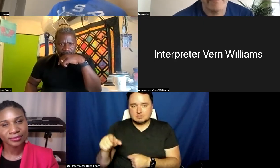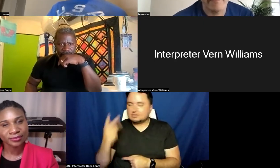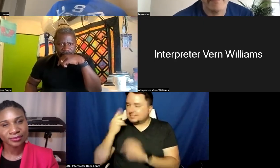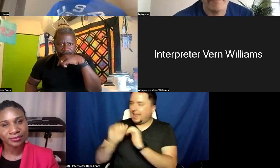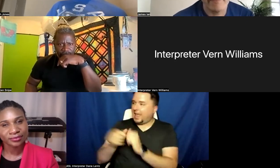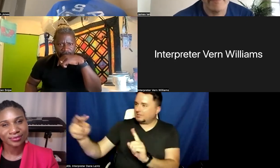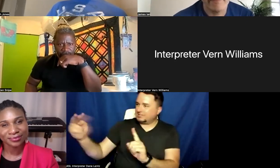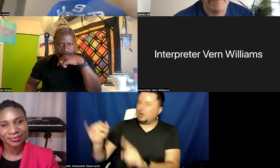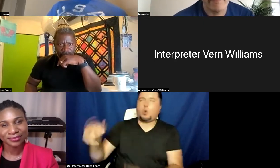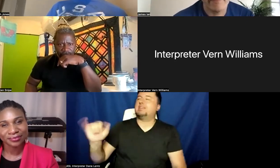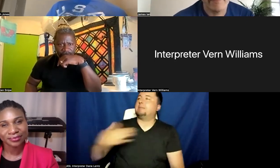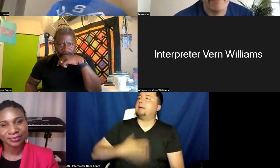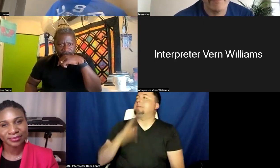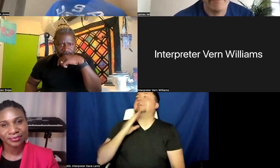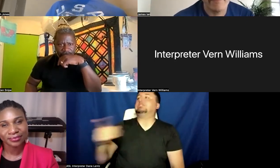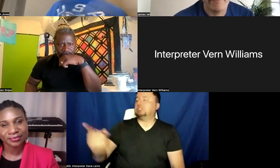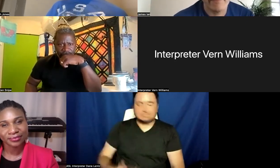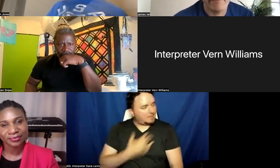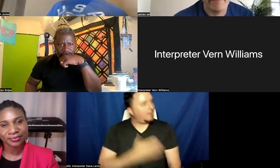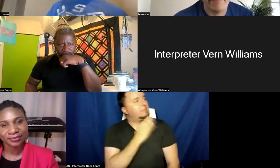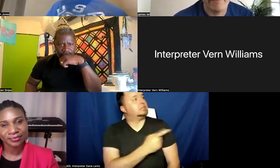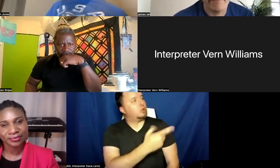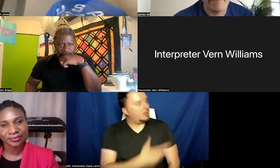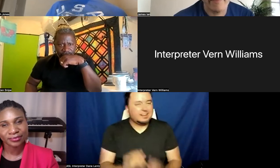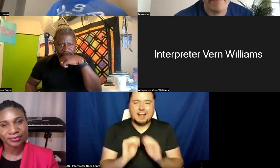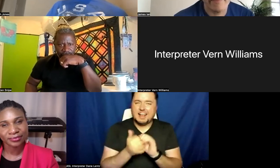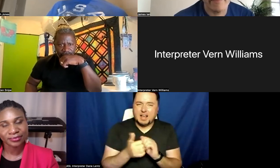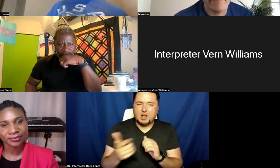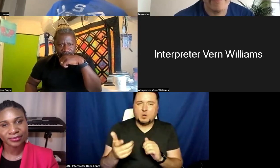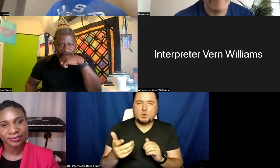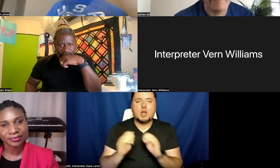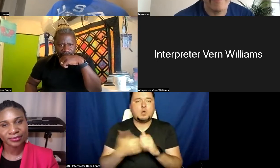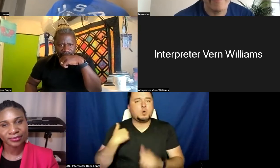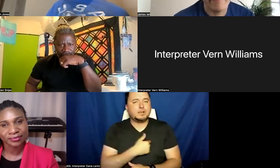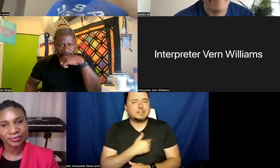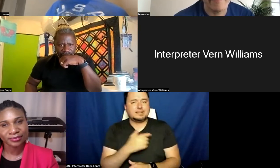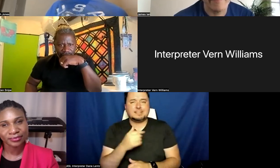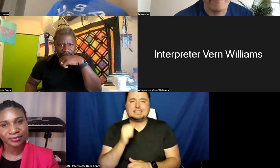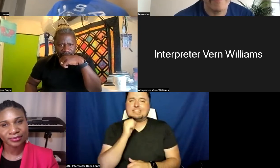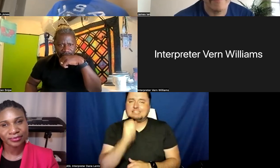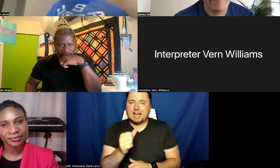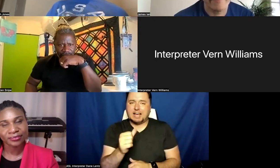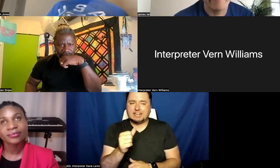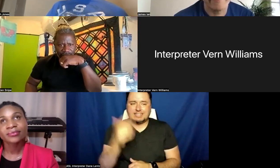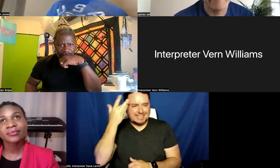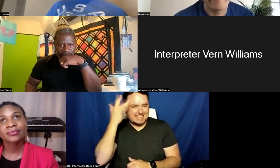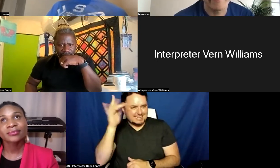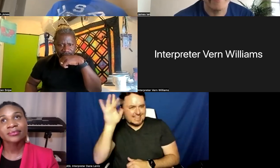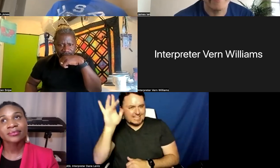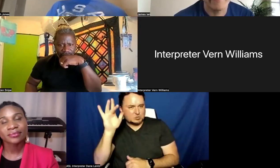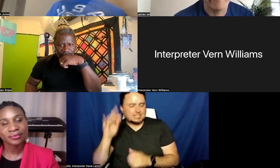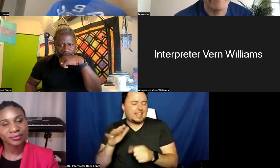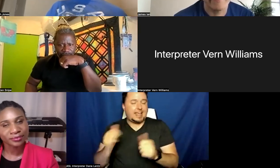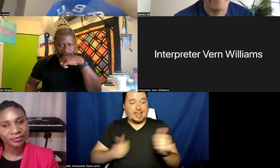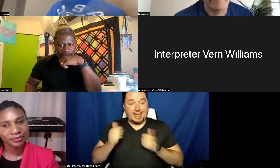my bitch, or I'm that bad bitch, and how we are not intellectually agile enough to understand